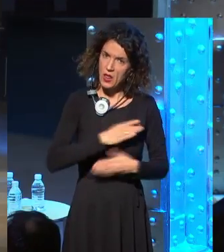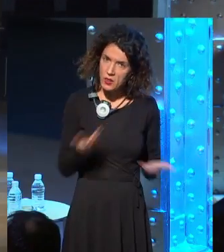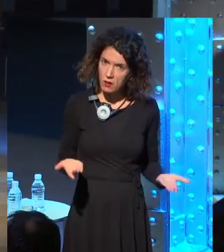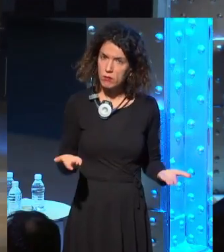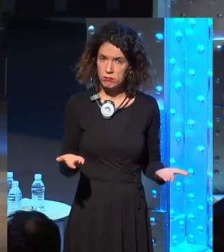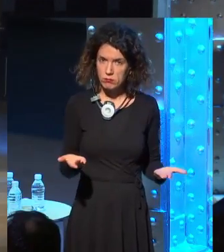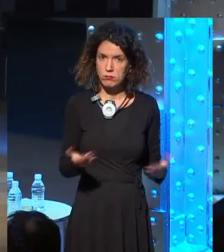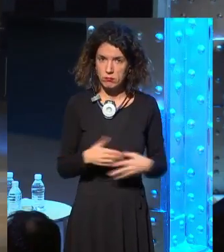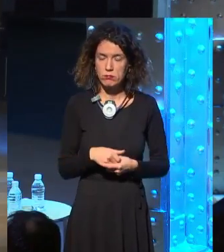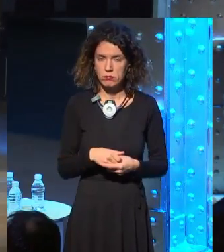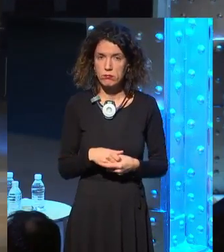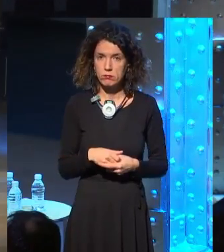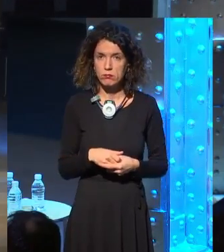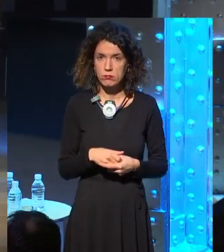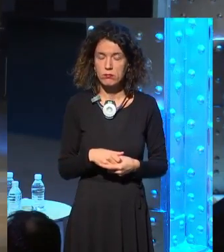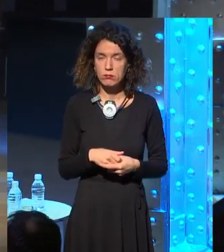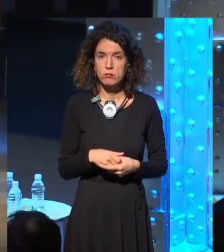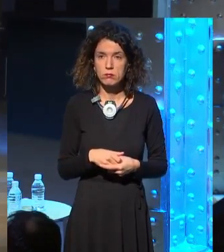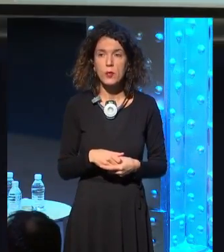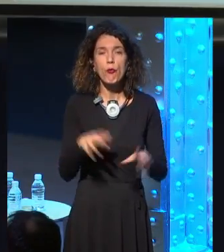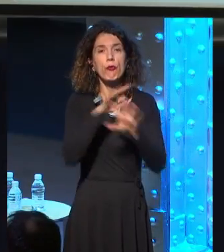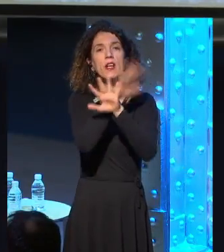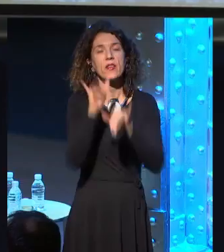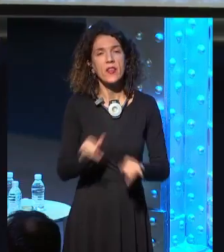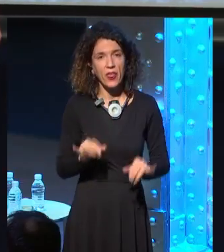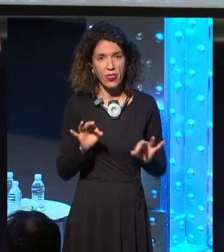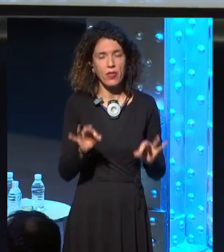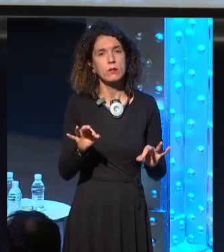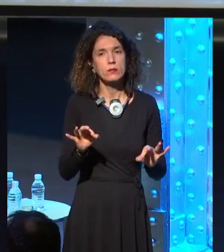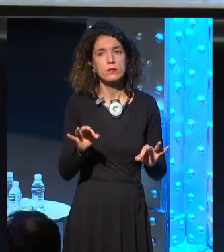So I guess happiness is sort of both